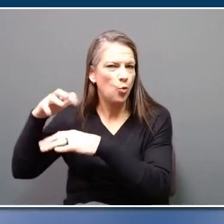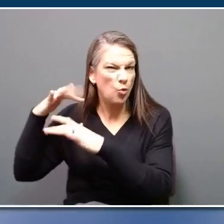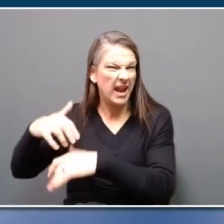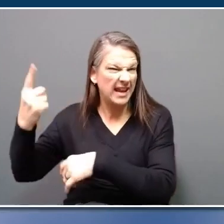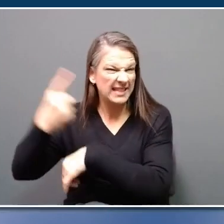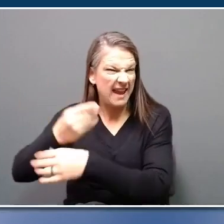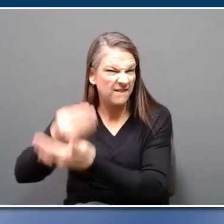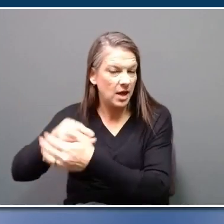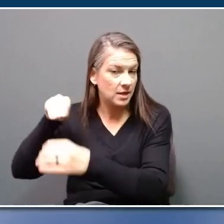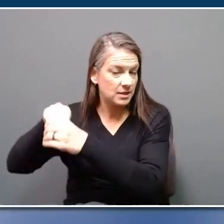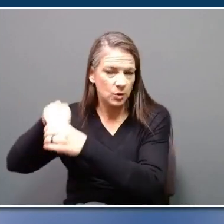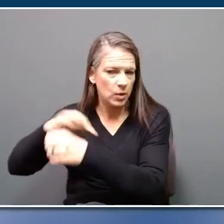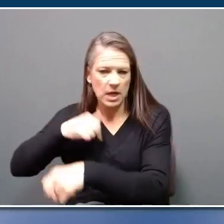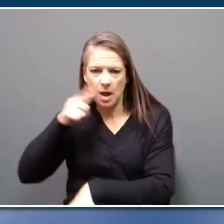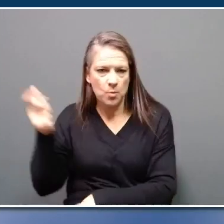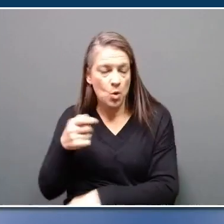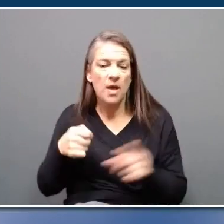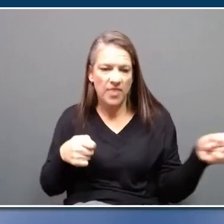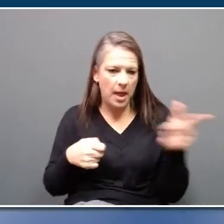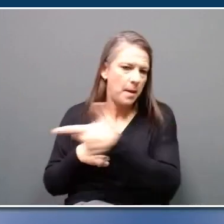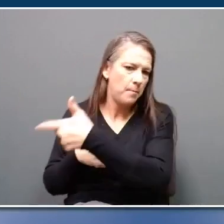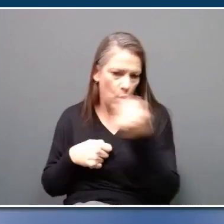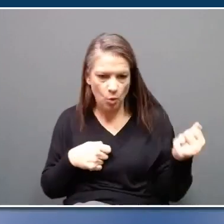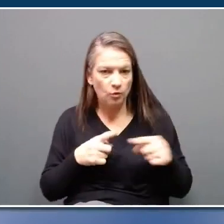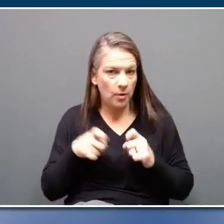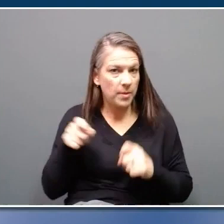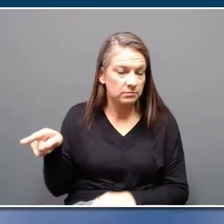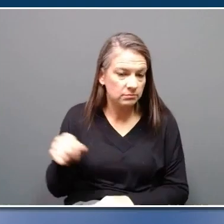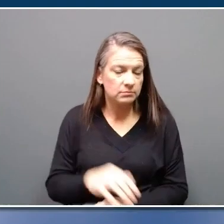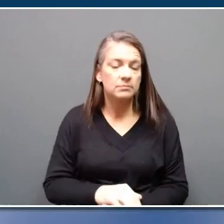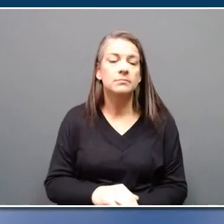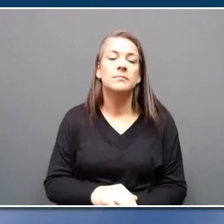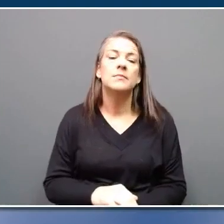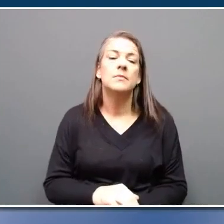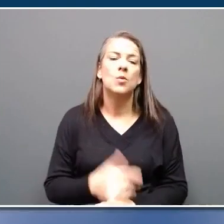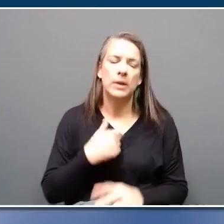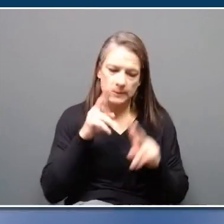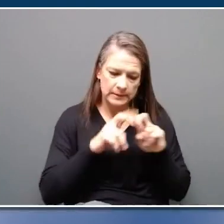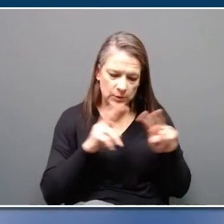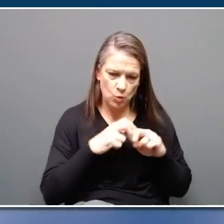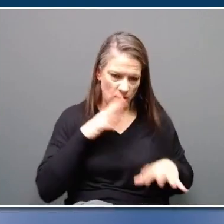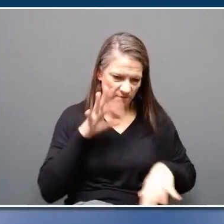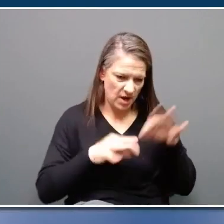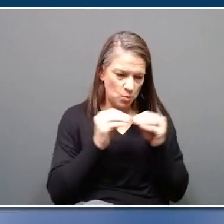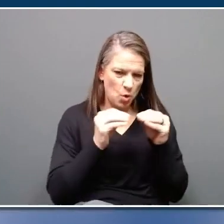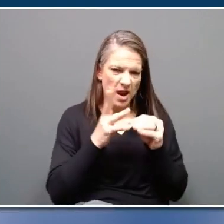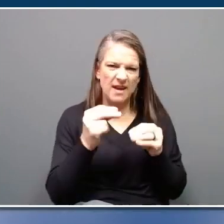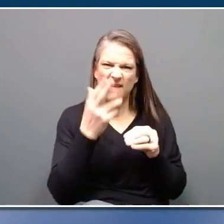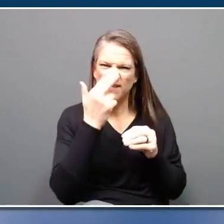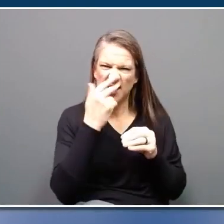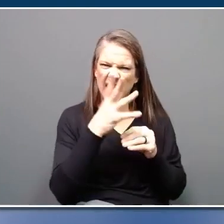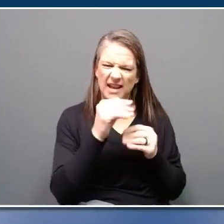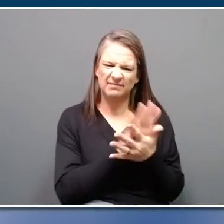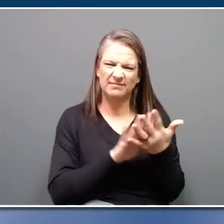billion out of it. There's also, as we're going through it, and we'll find more, a bunch of funny and fuzzy math. I will tell you